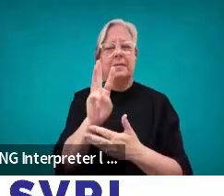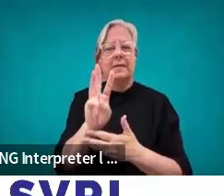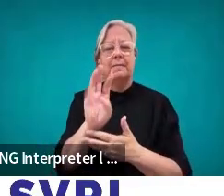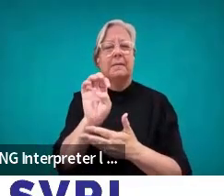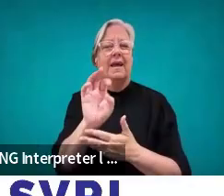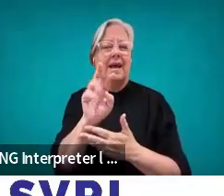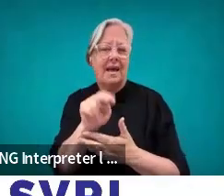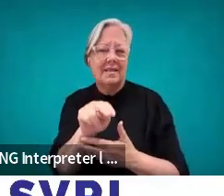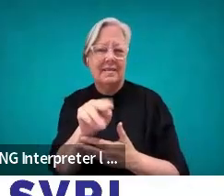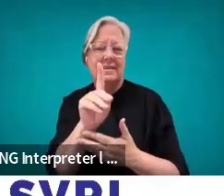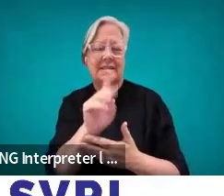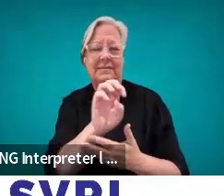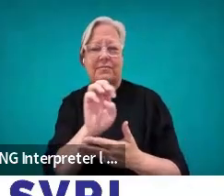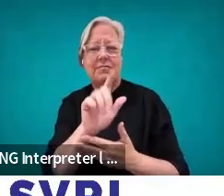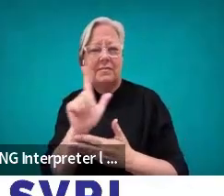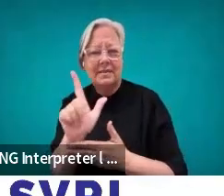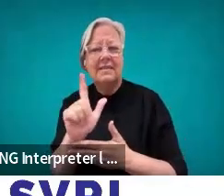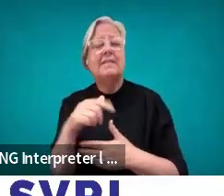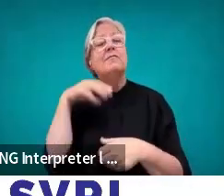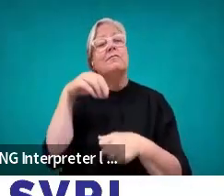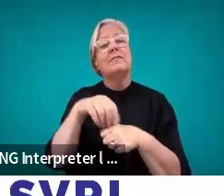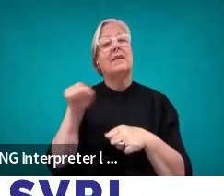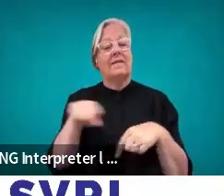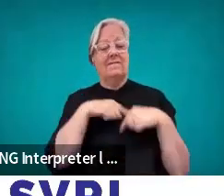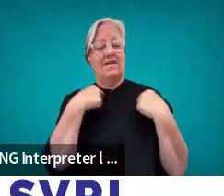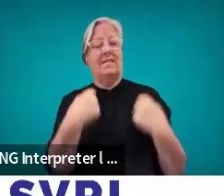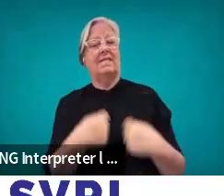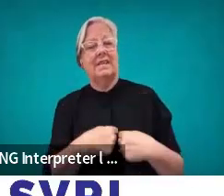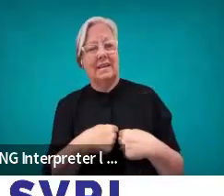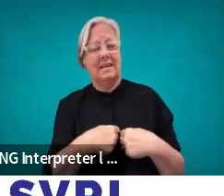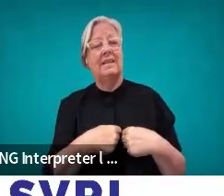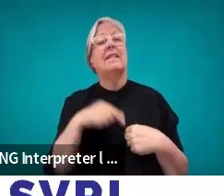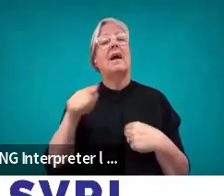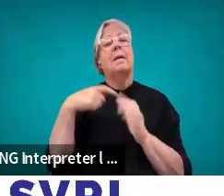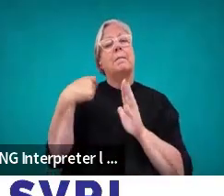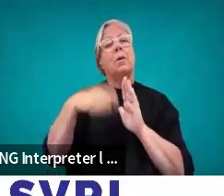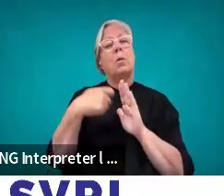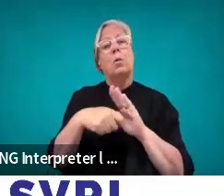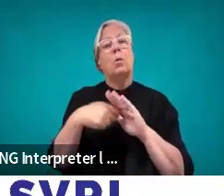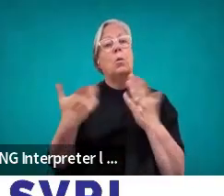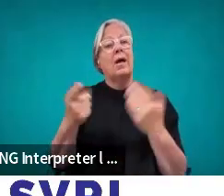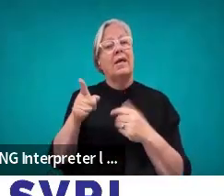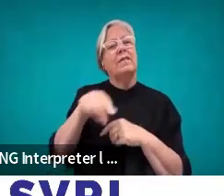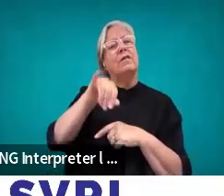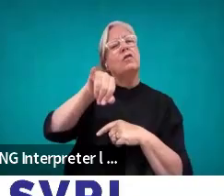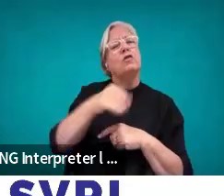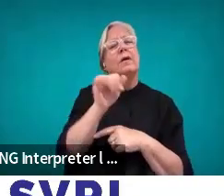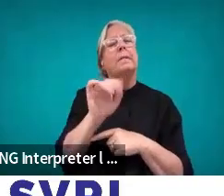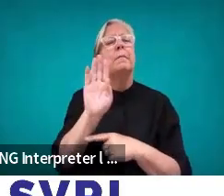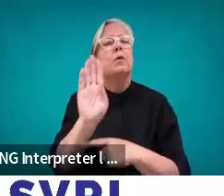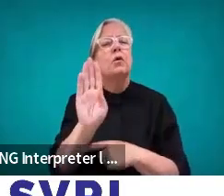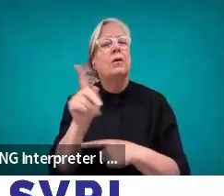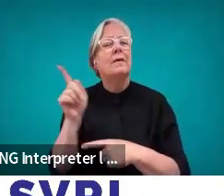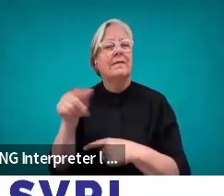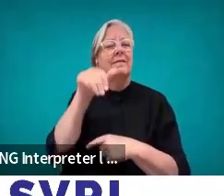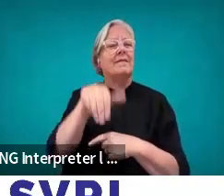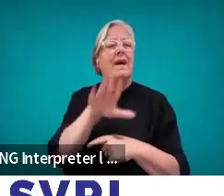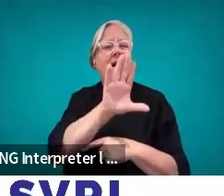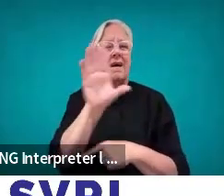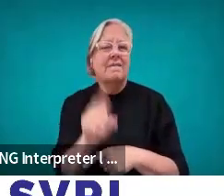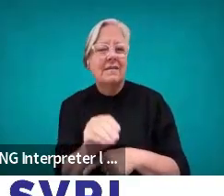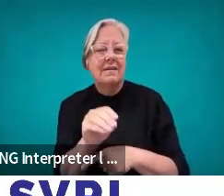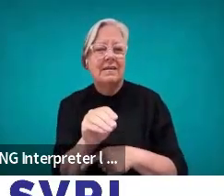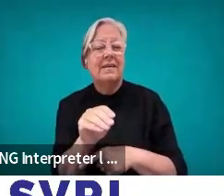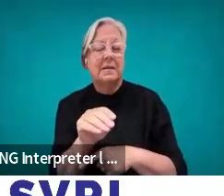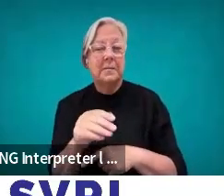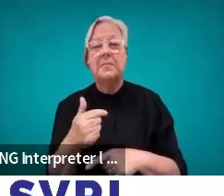of the Australian Volunteers Program here in Johannesburg, in South Africa. And I'm so pleased to